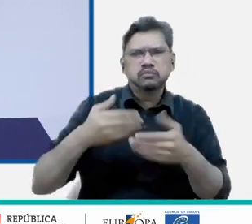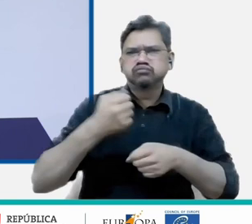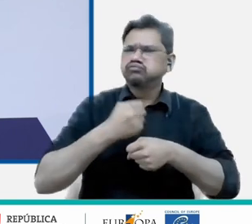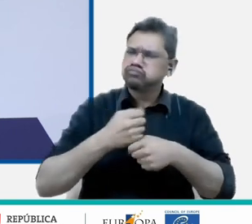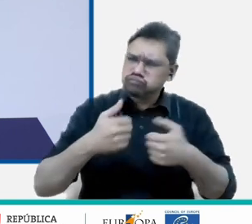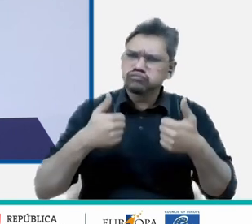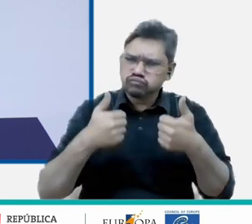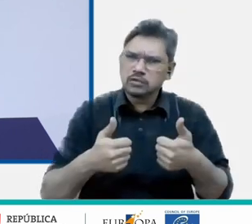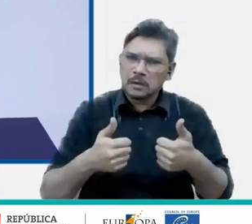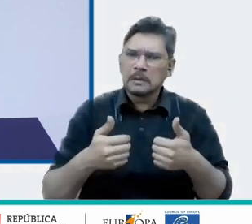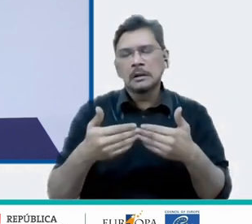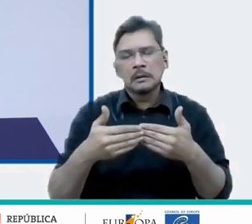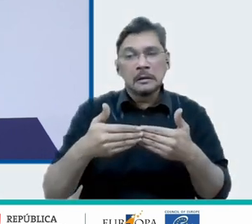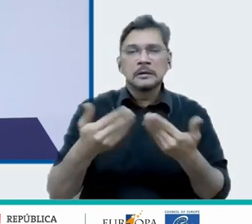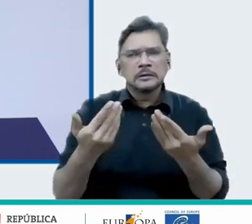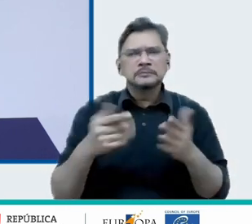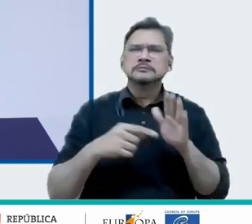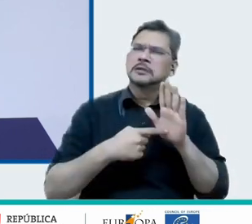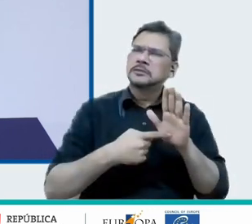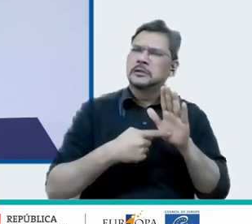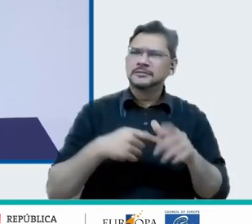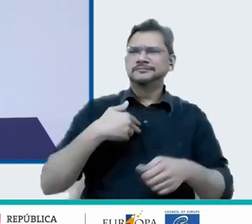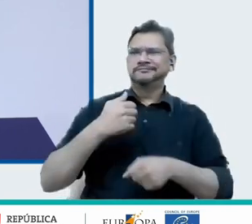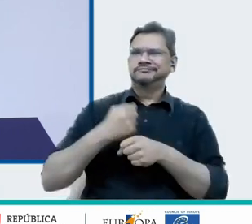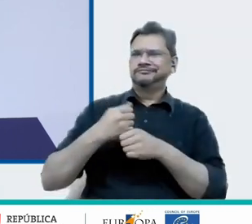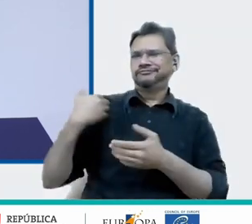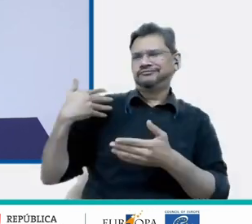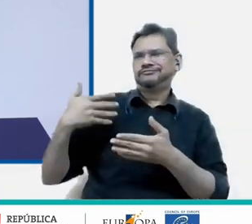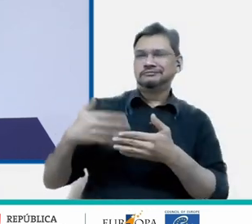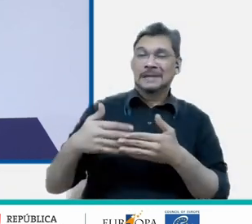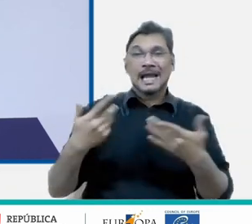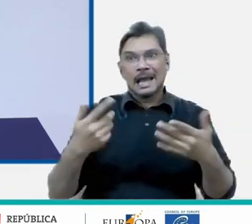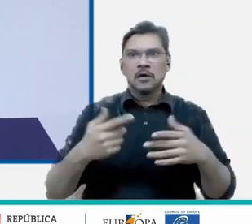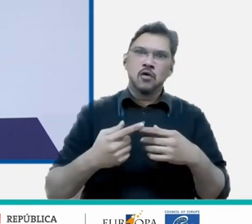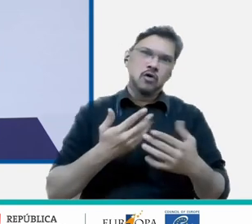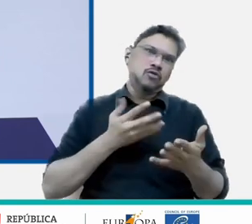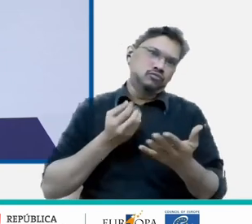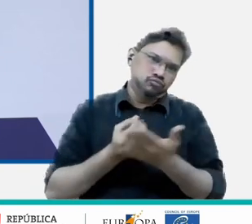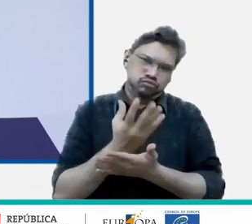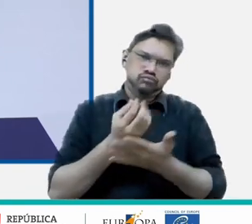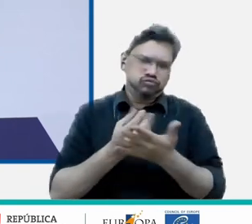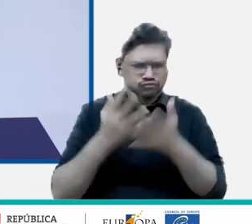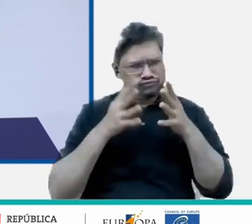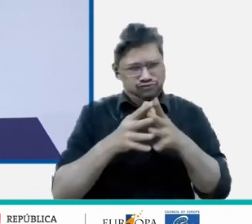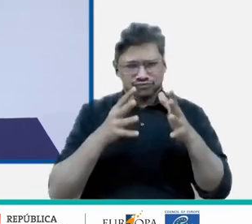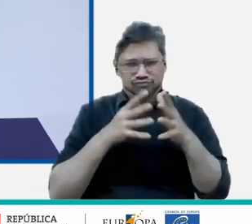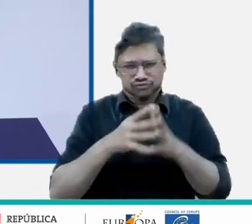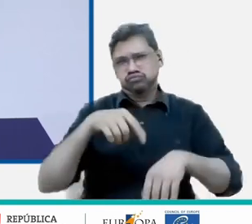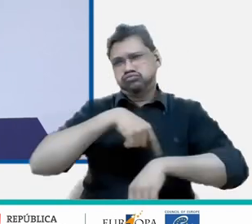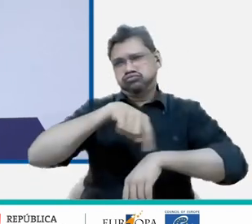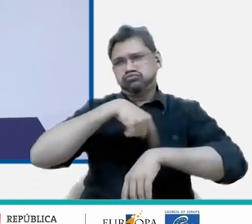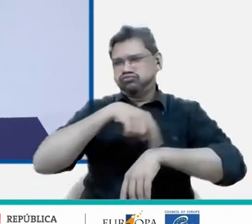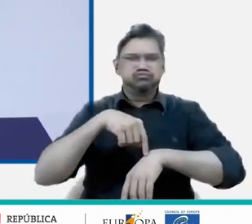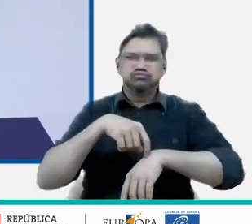are doing, and we don't want to be talking a long time about ourselves. We just want to leave you with